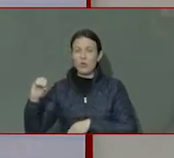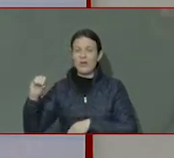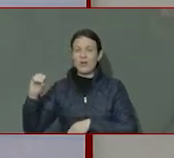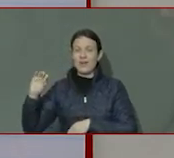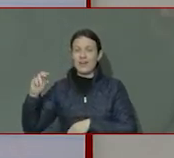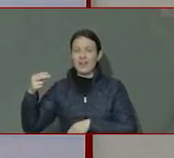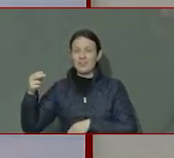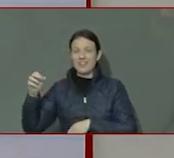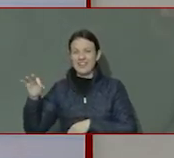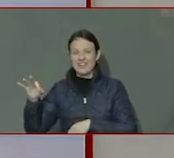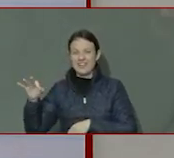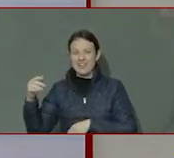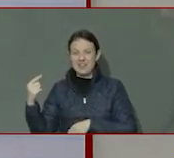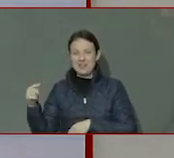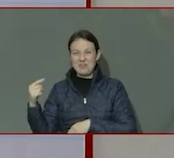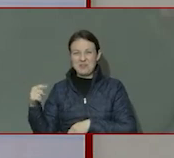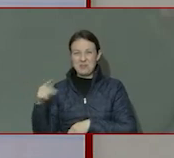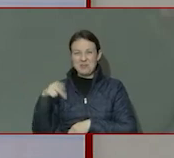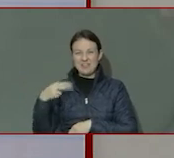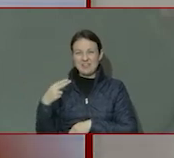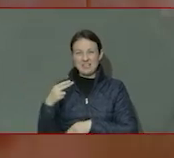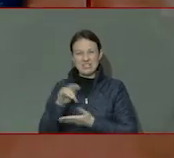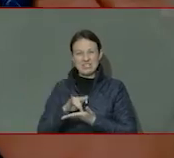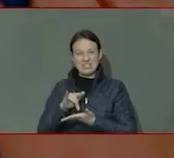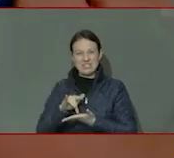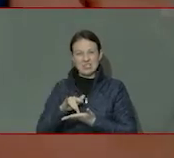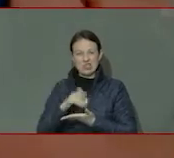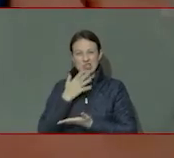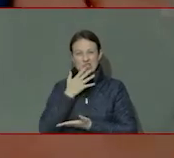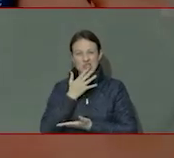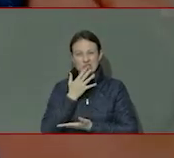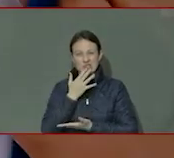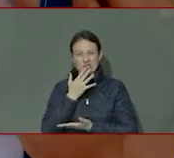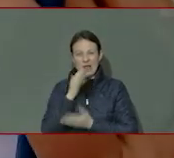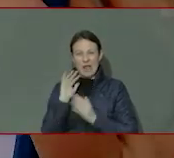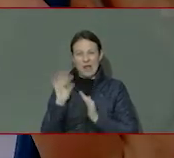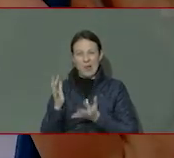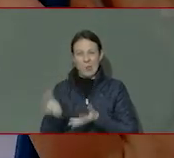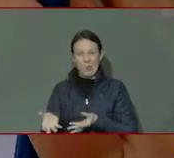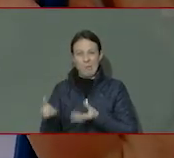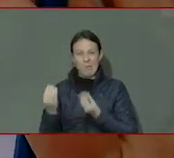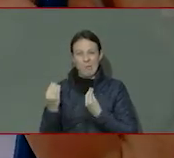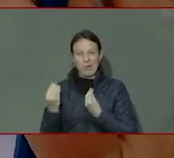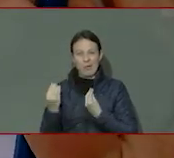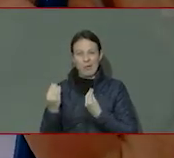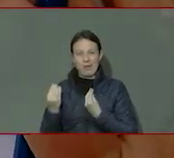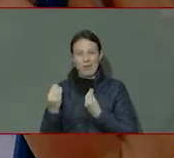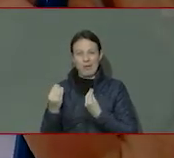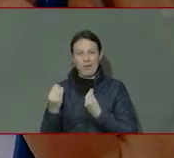ions, to calculate pH. So how am I going to calculate the concentration of hydronium ions?